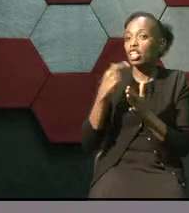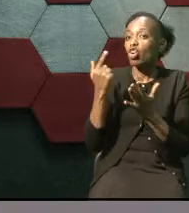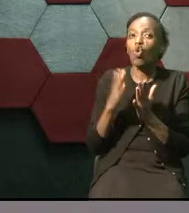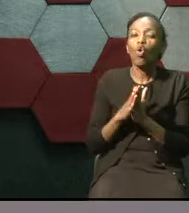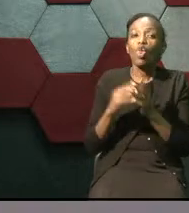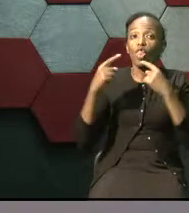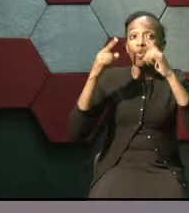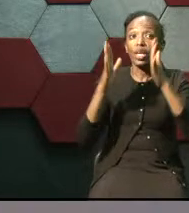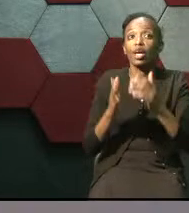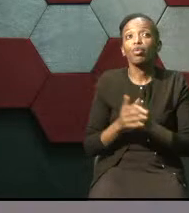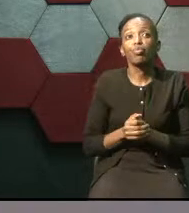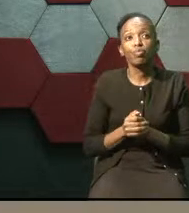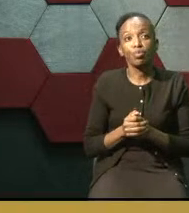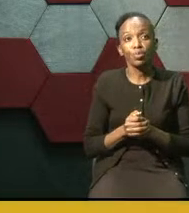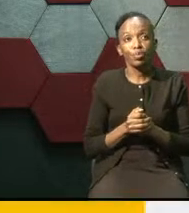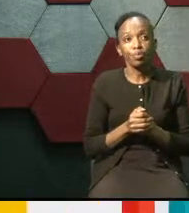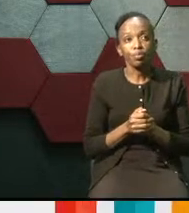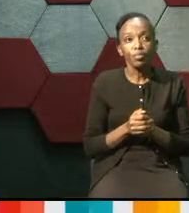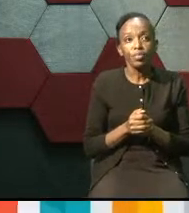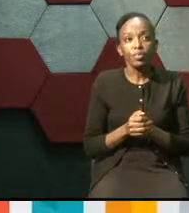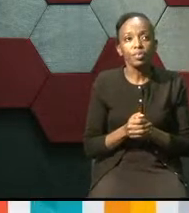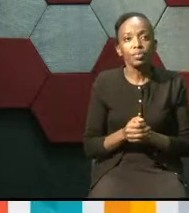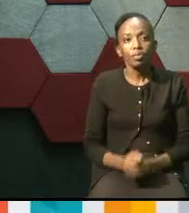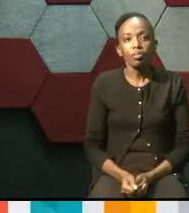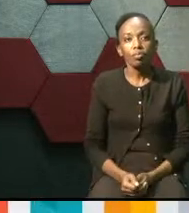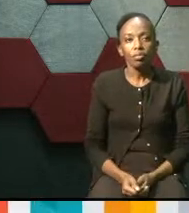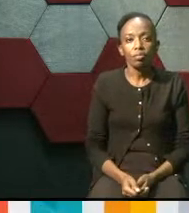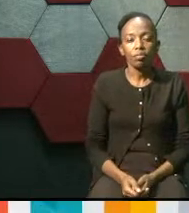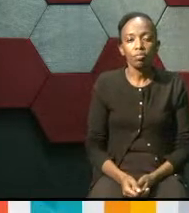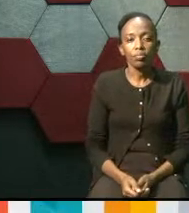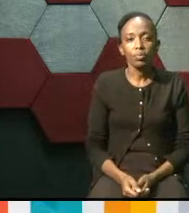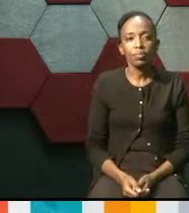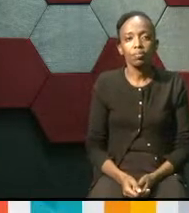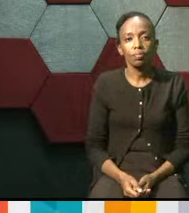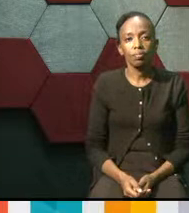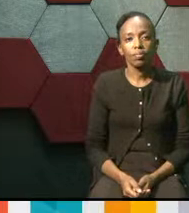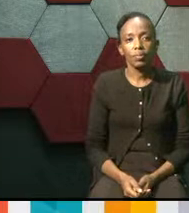is walking away with that one.